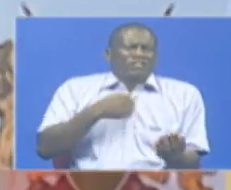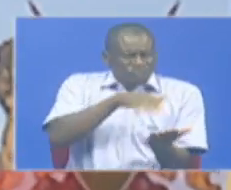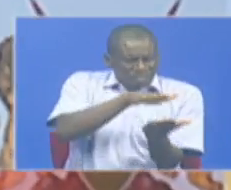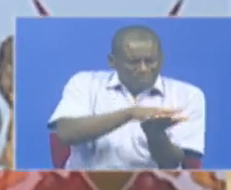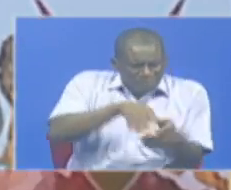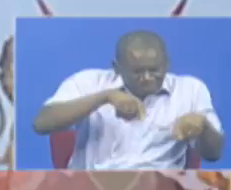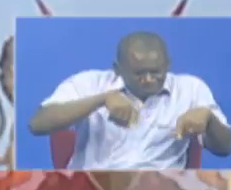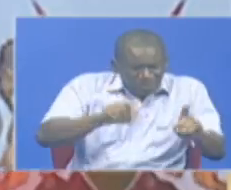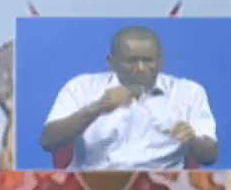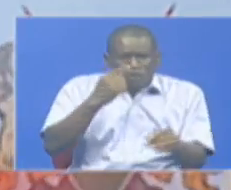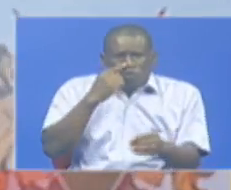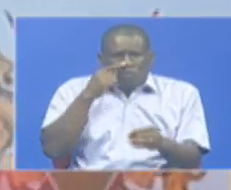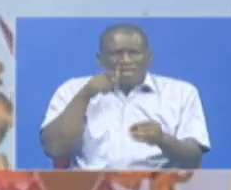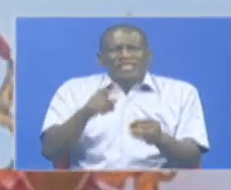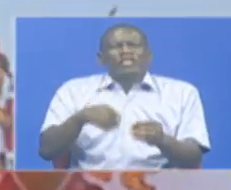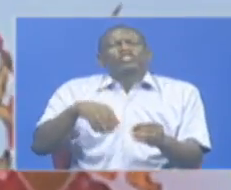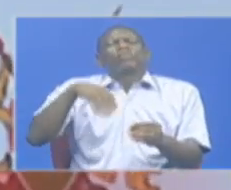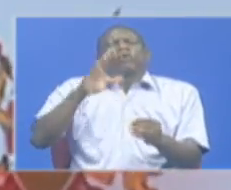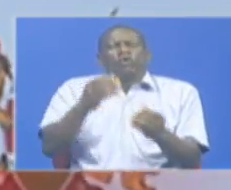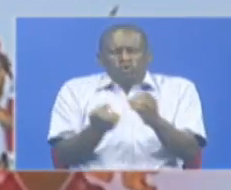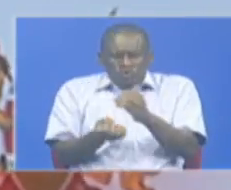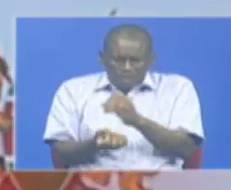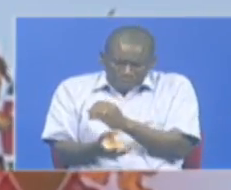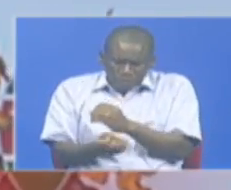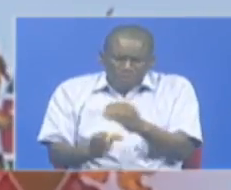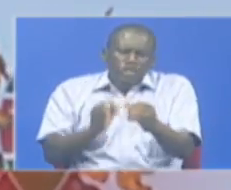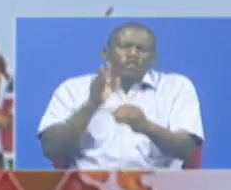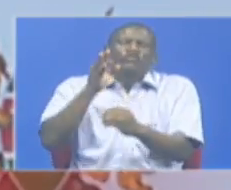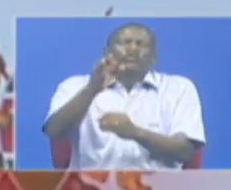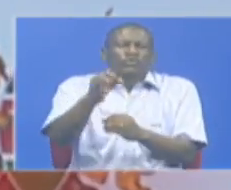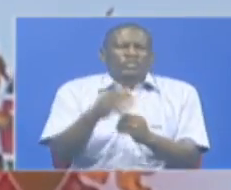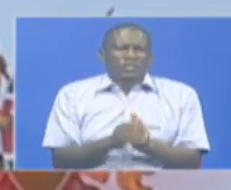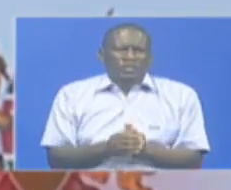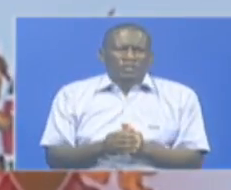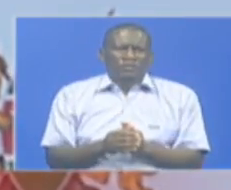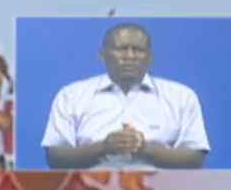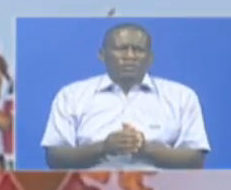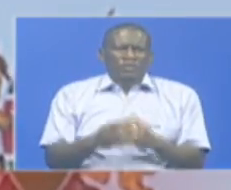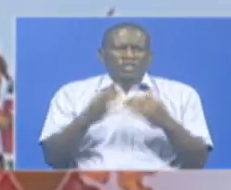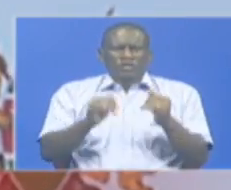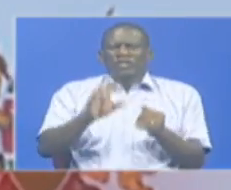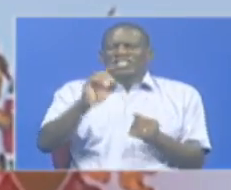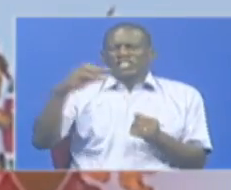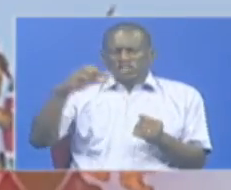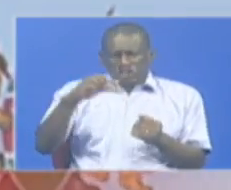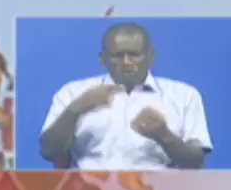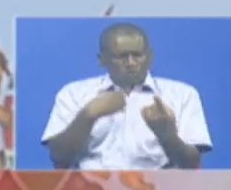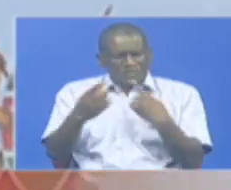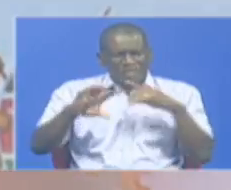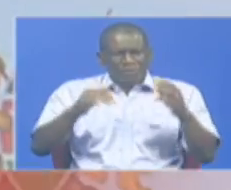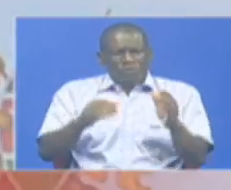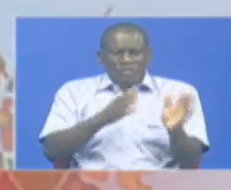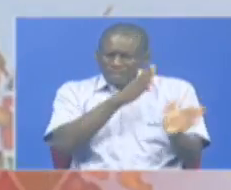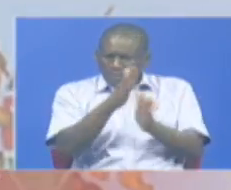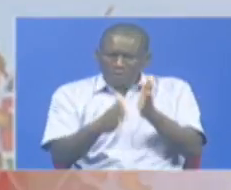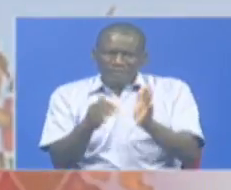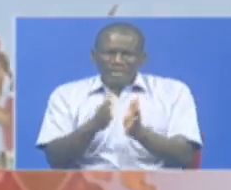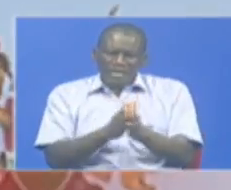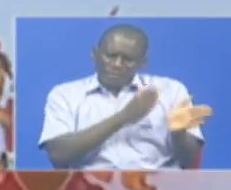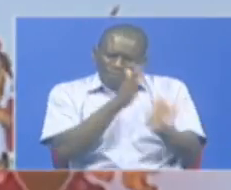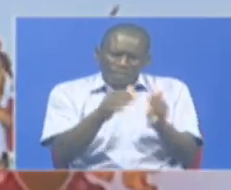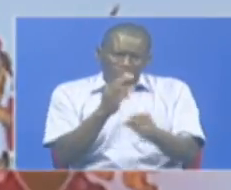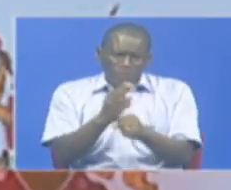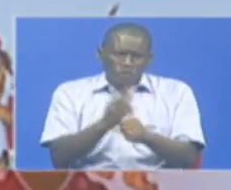this will be further articulated in the coming briefings in the coming weeks. The DG will add on to the measures and the criteria being used